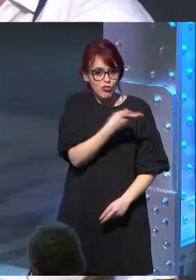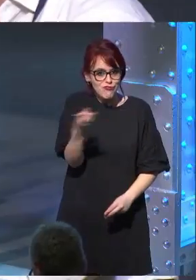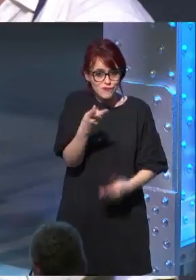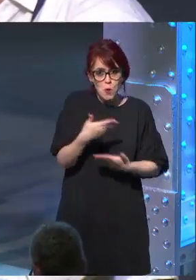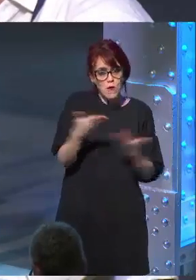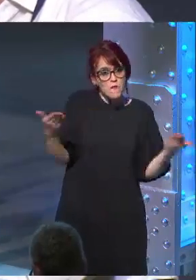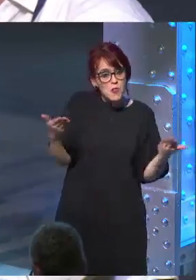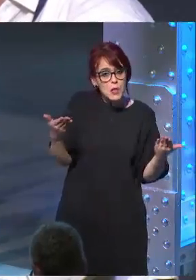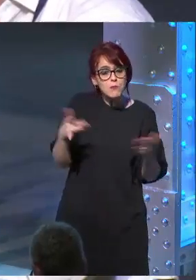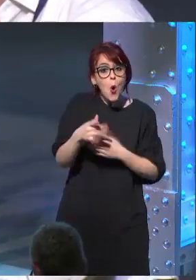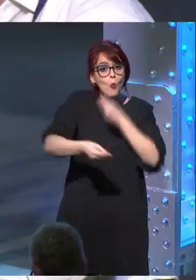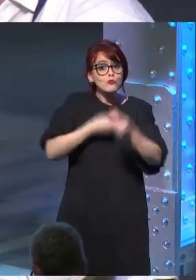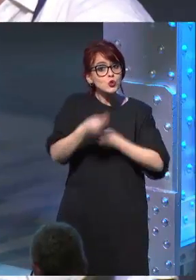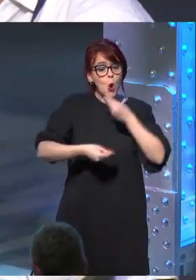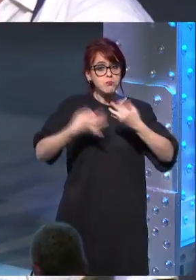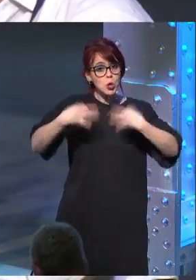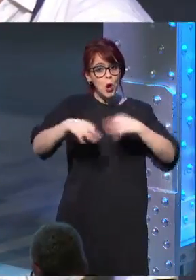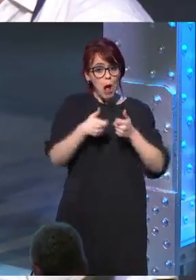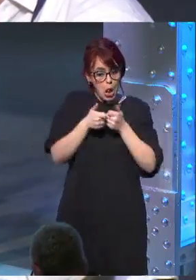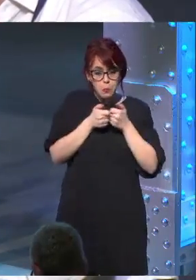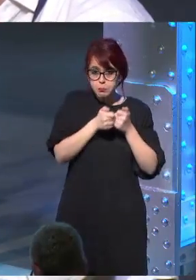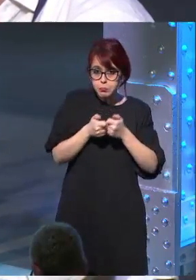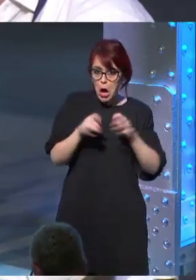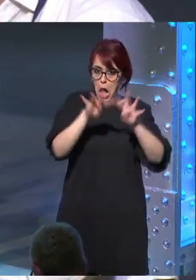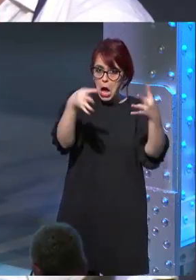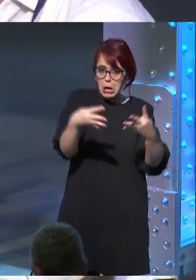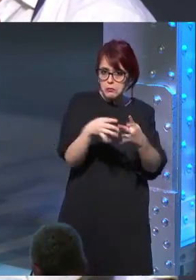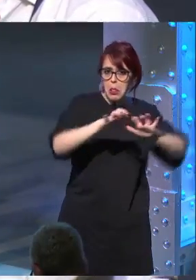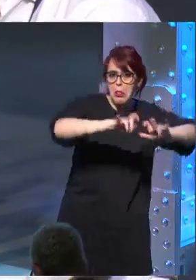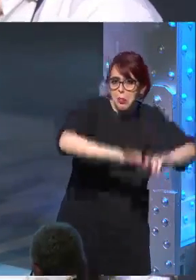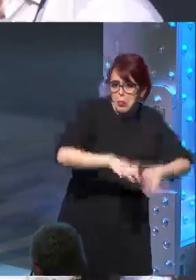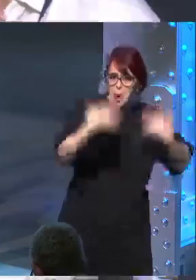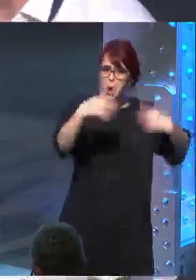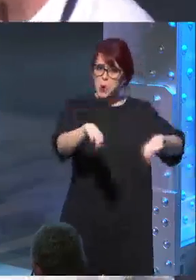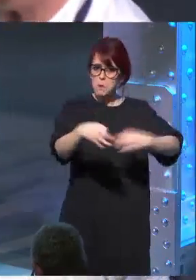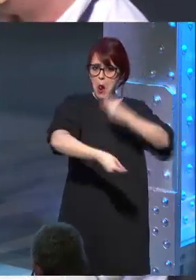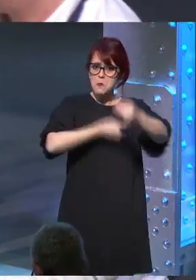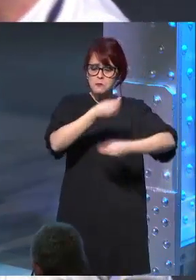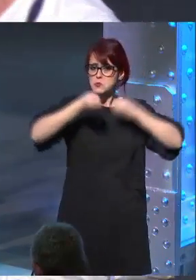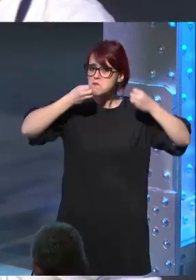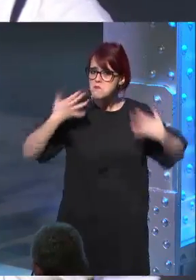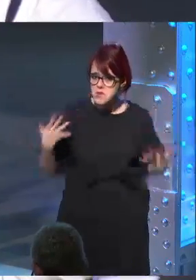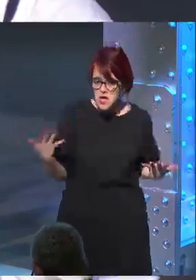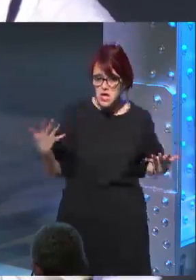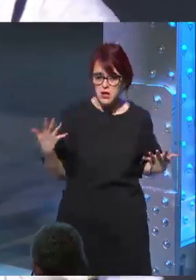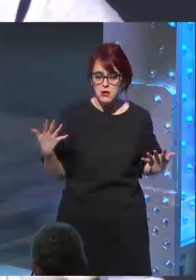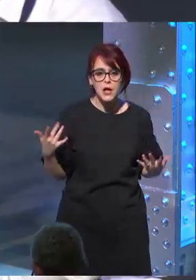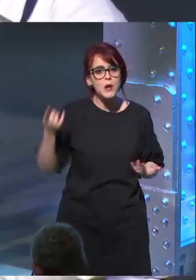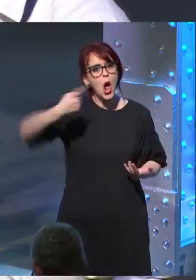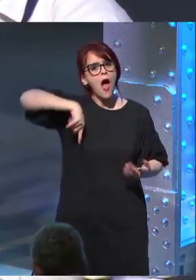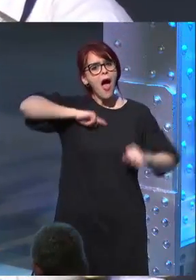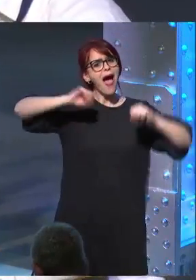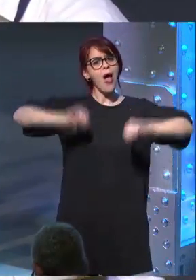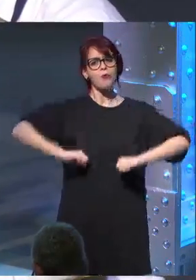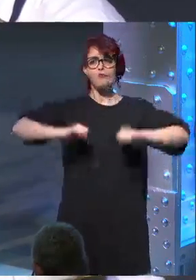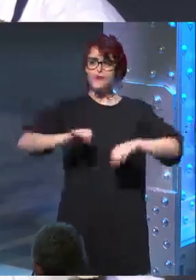people around to the people that you know, and you realize there are so many people who are using technology in a very